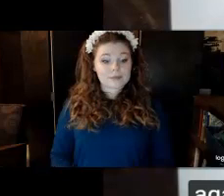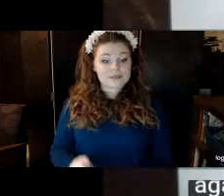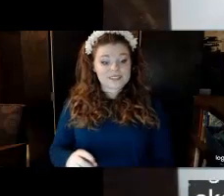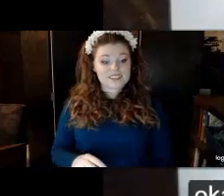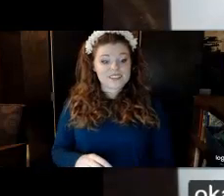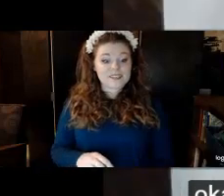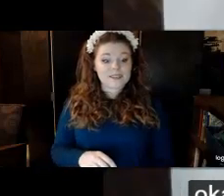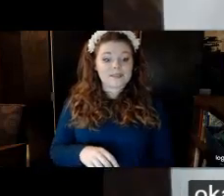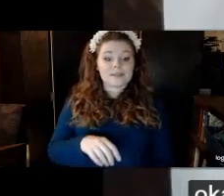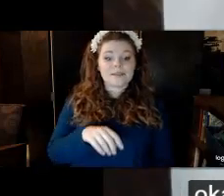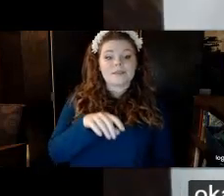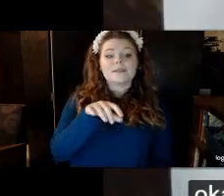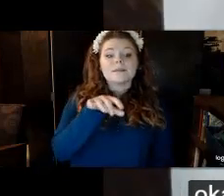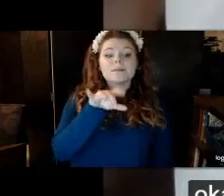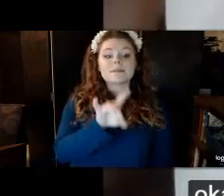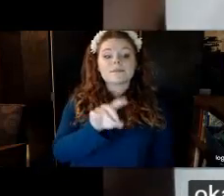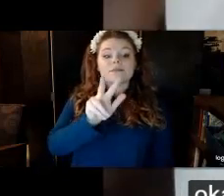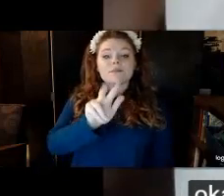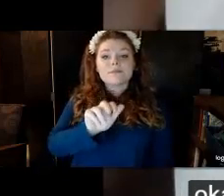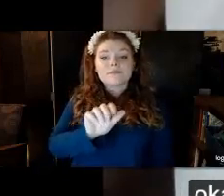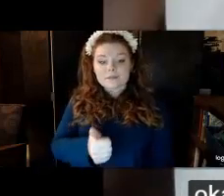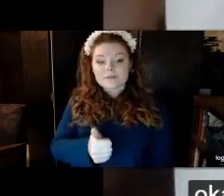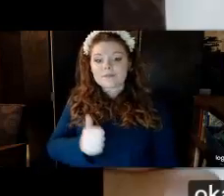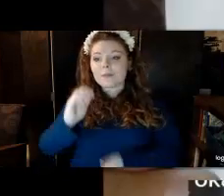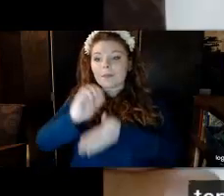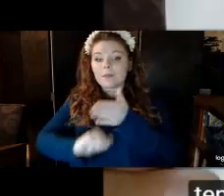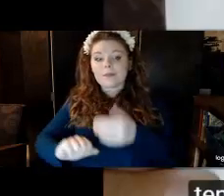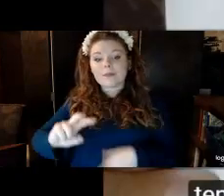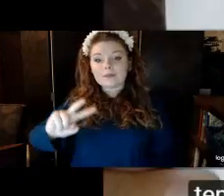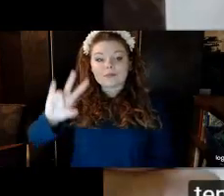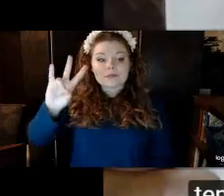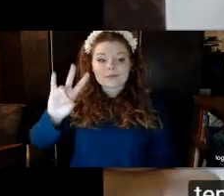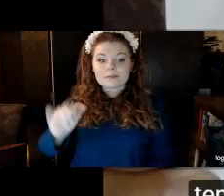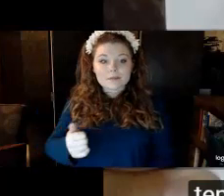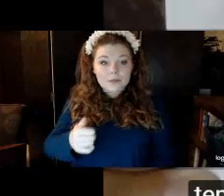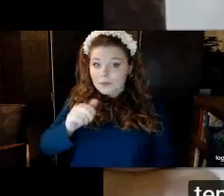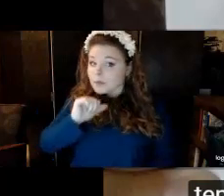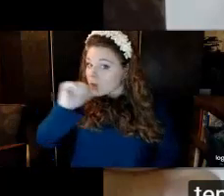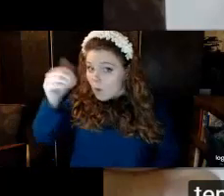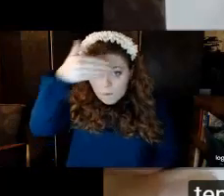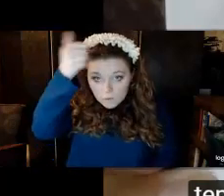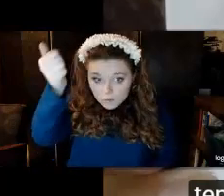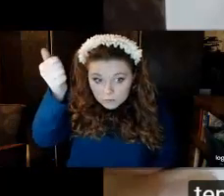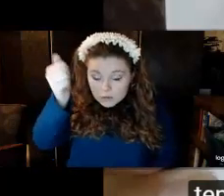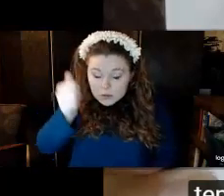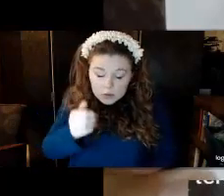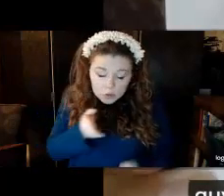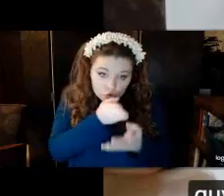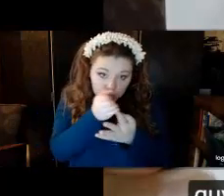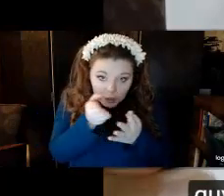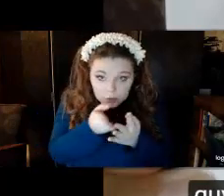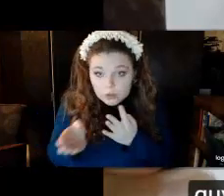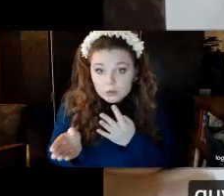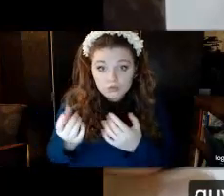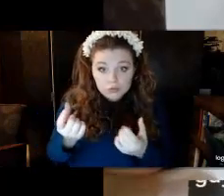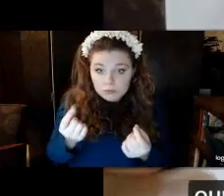8 3/10 minus 2 7/10. Again, guys, don't forget that our strategy and our steps